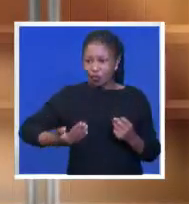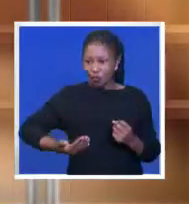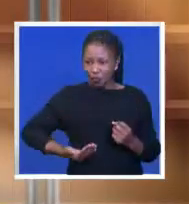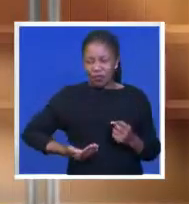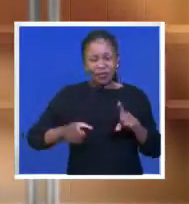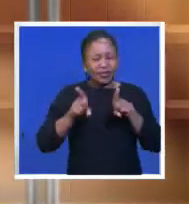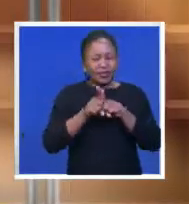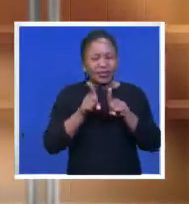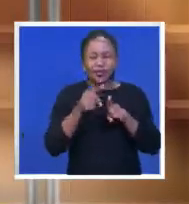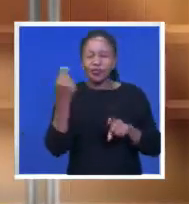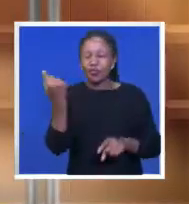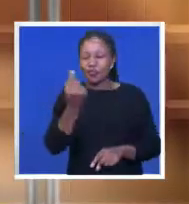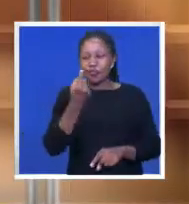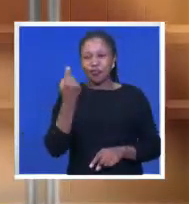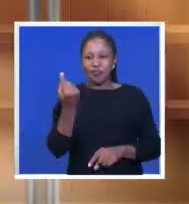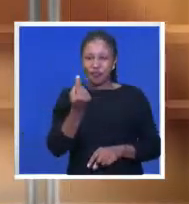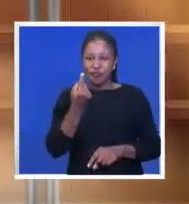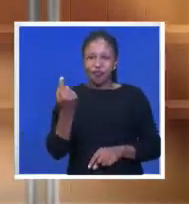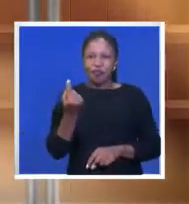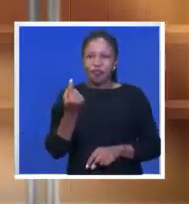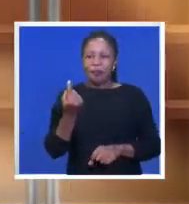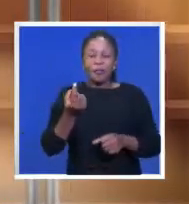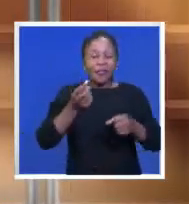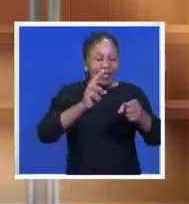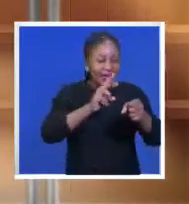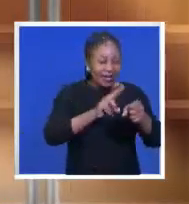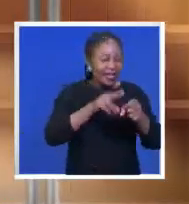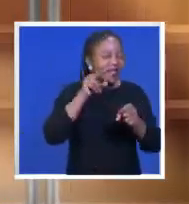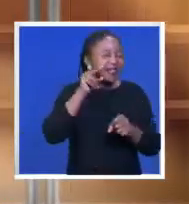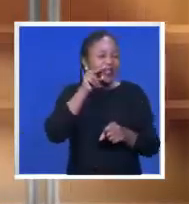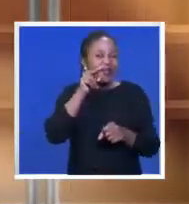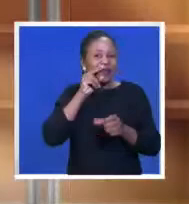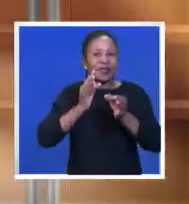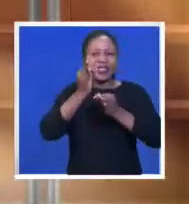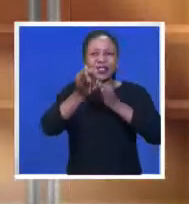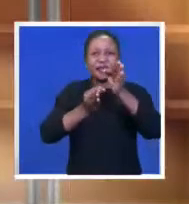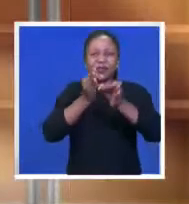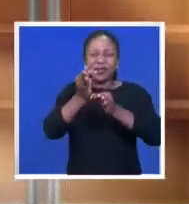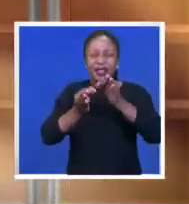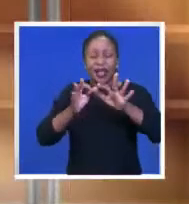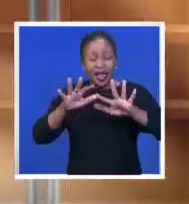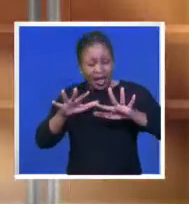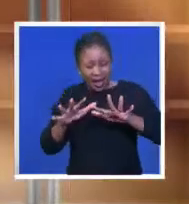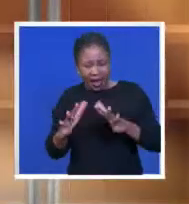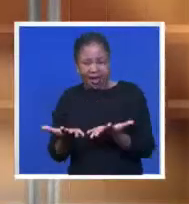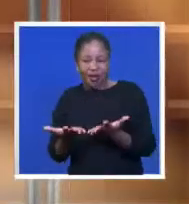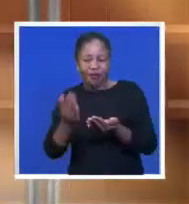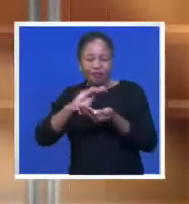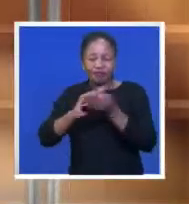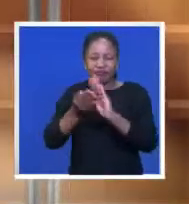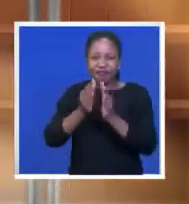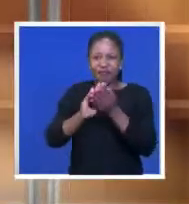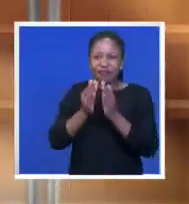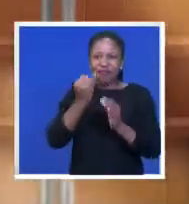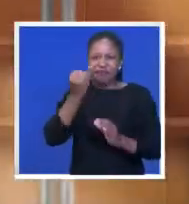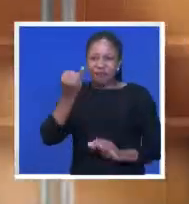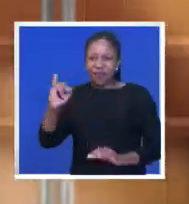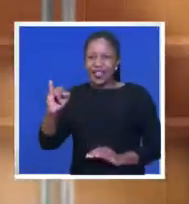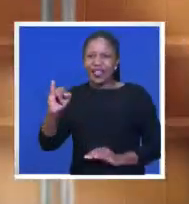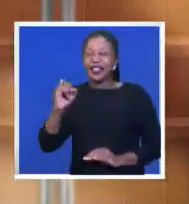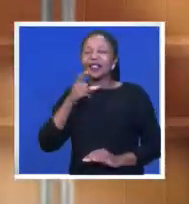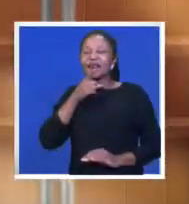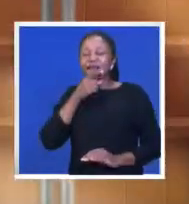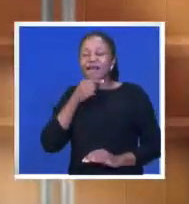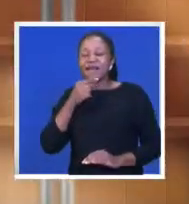should be able to describe how God created the first man and the first woman. Okay, without wasting